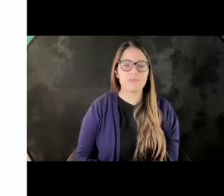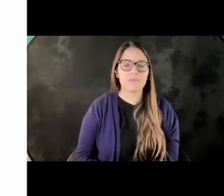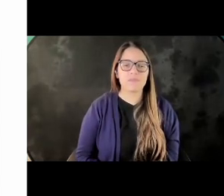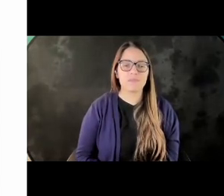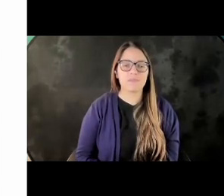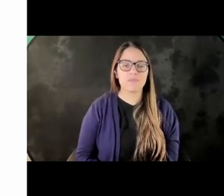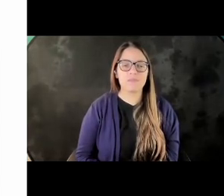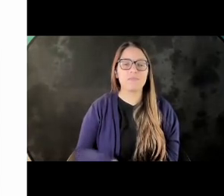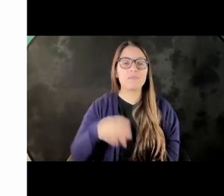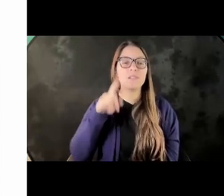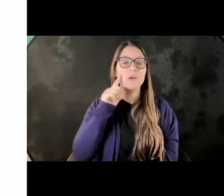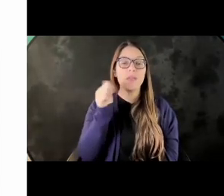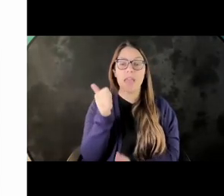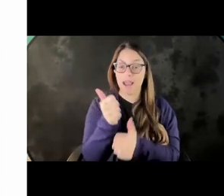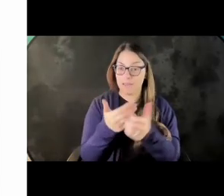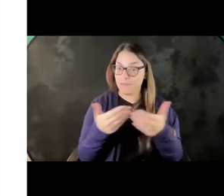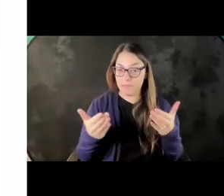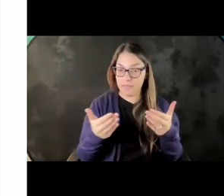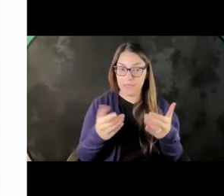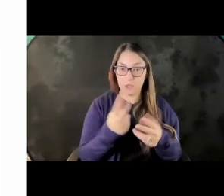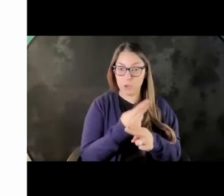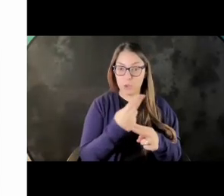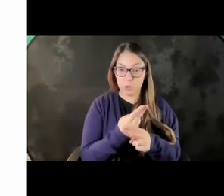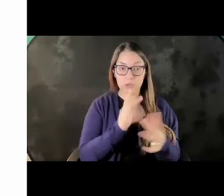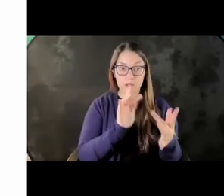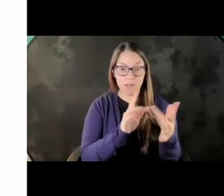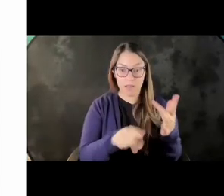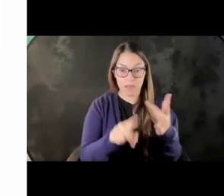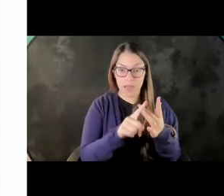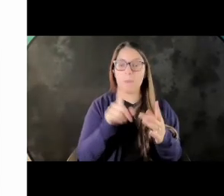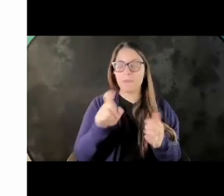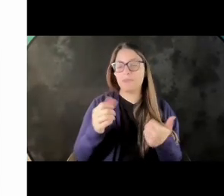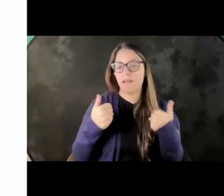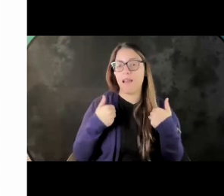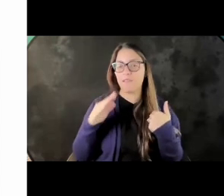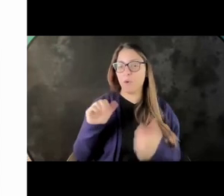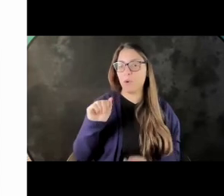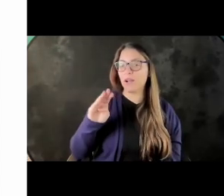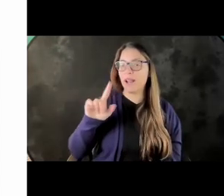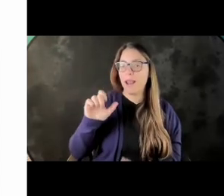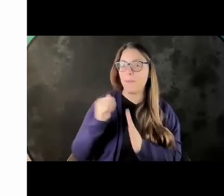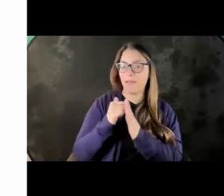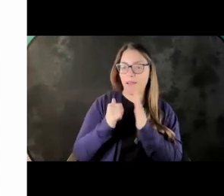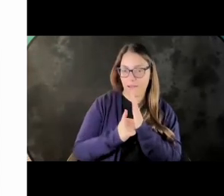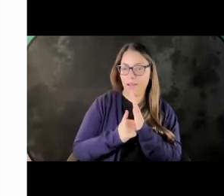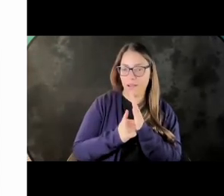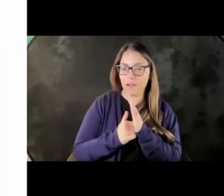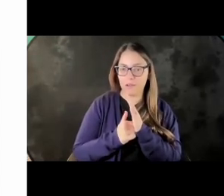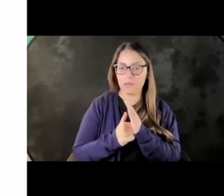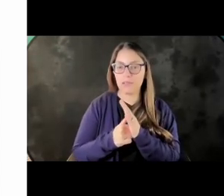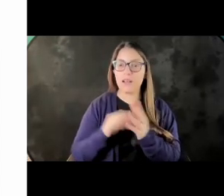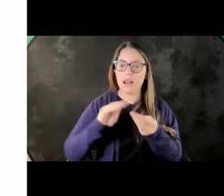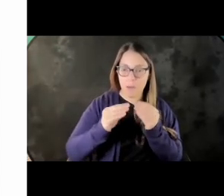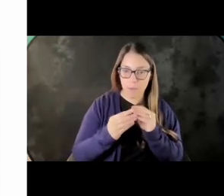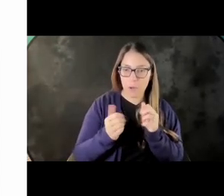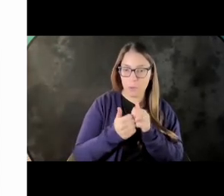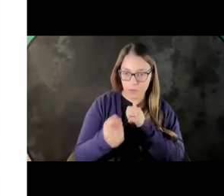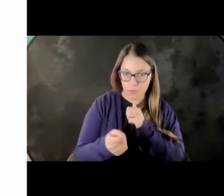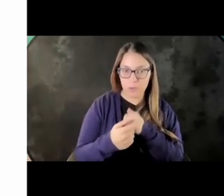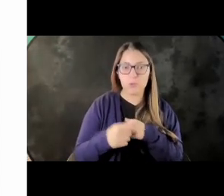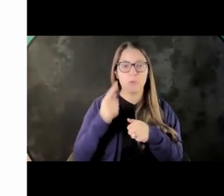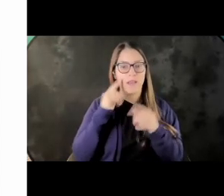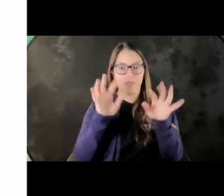ABLE account number with you so that you can complete that Form 8888 if you receive a